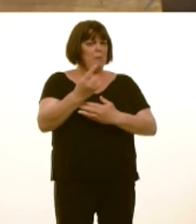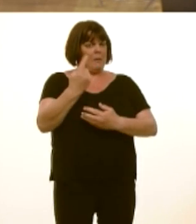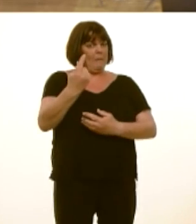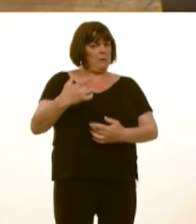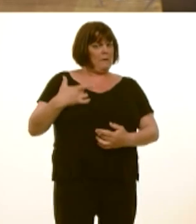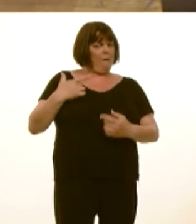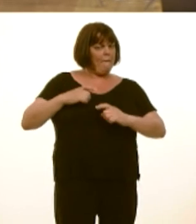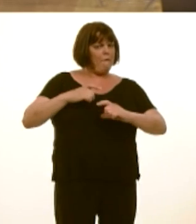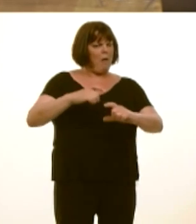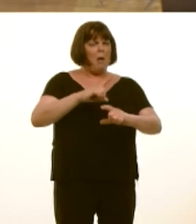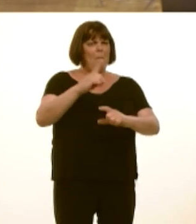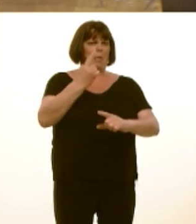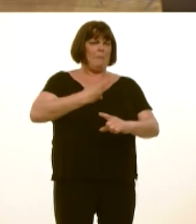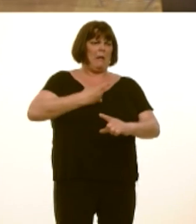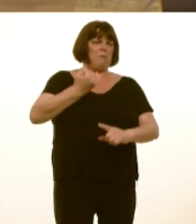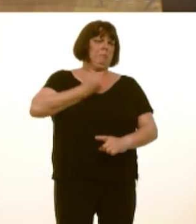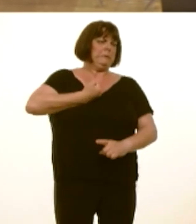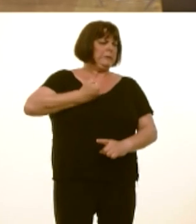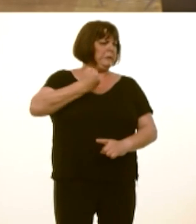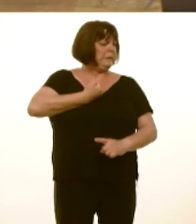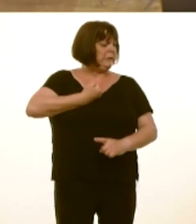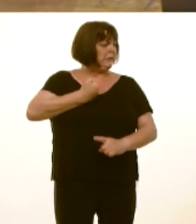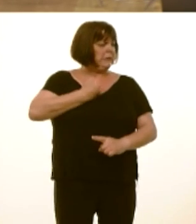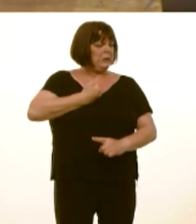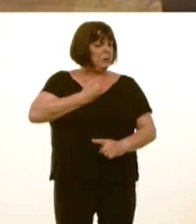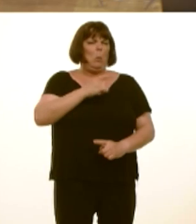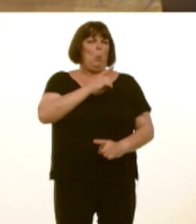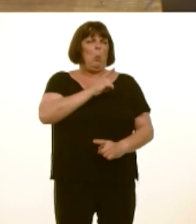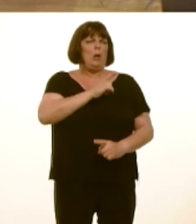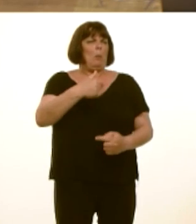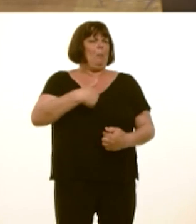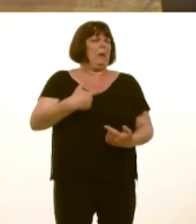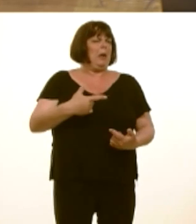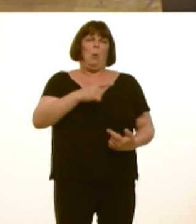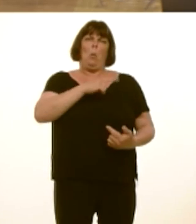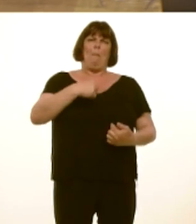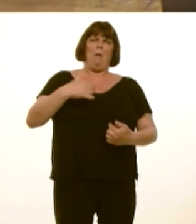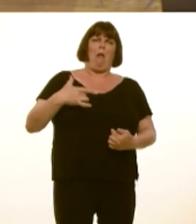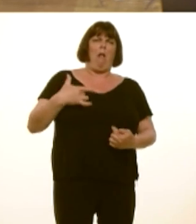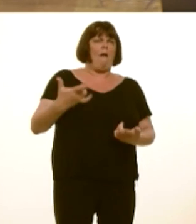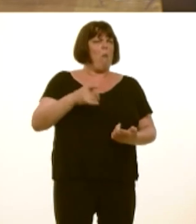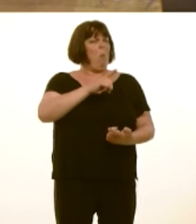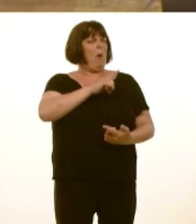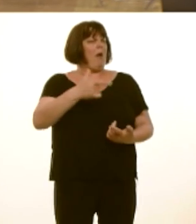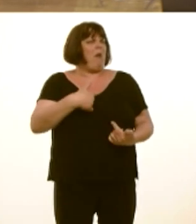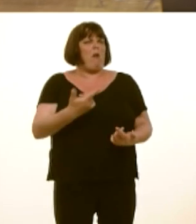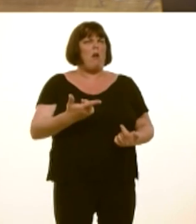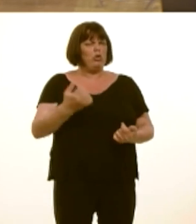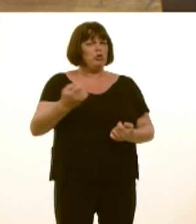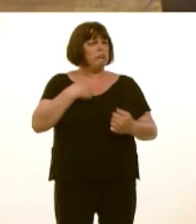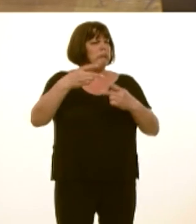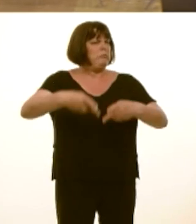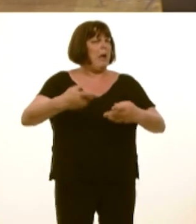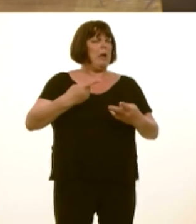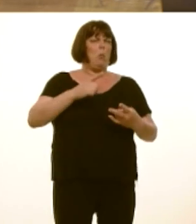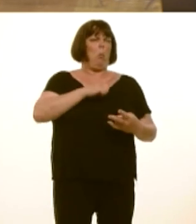then become immersed in a type of guilt. Why me? Why am I somebody who survived? And that's